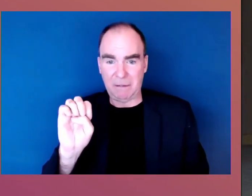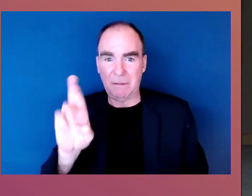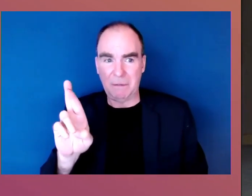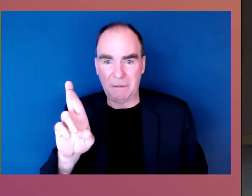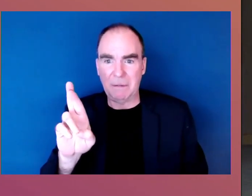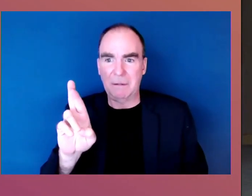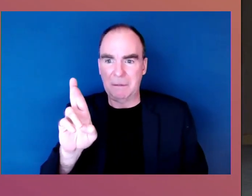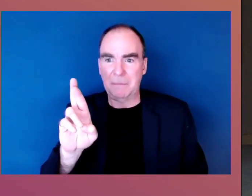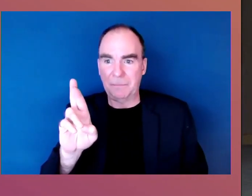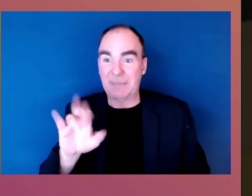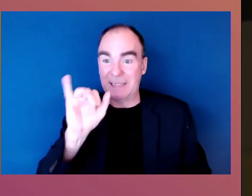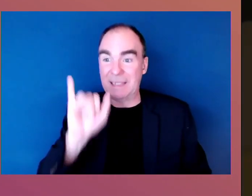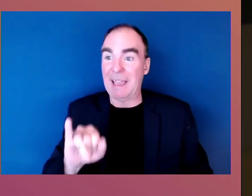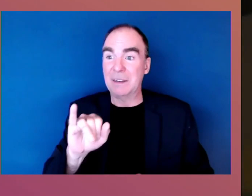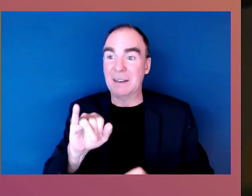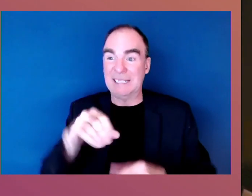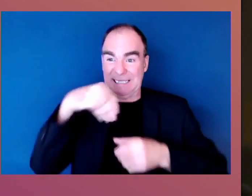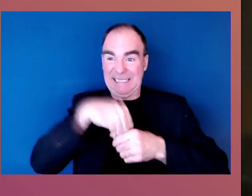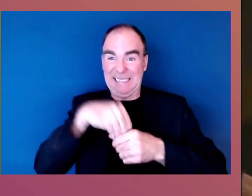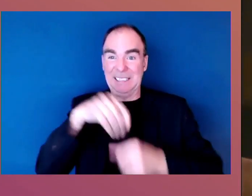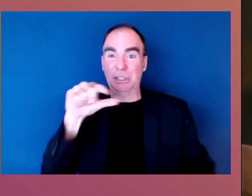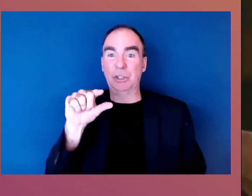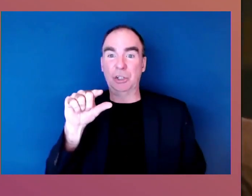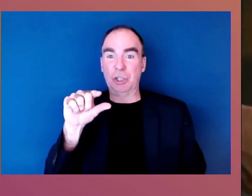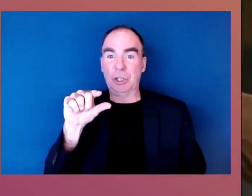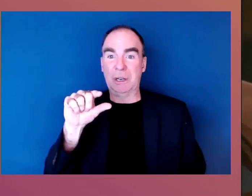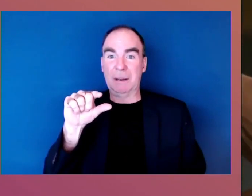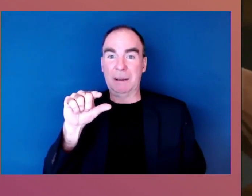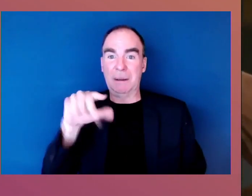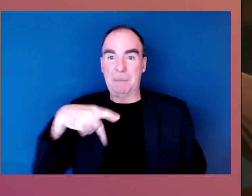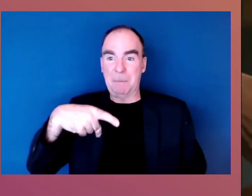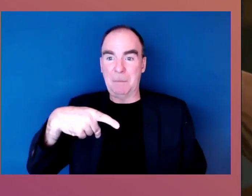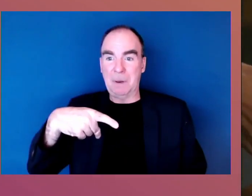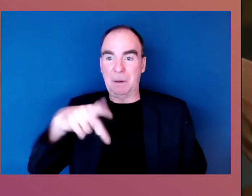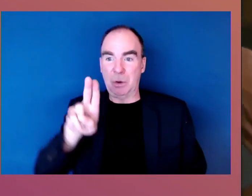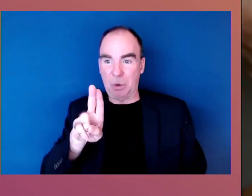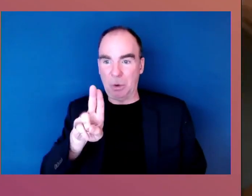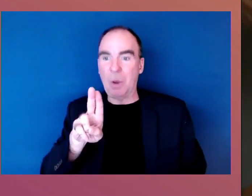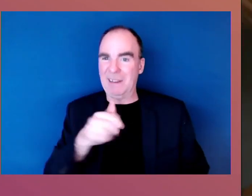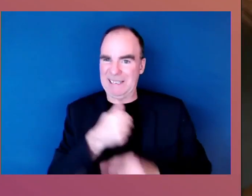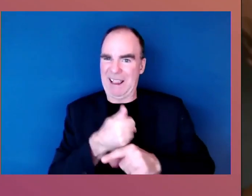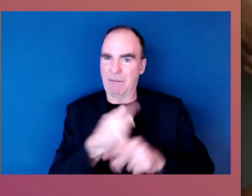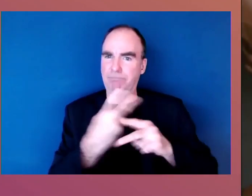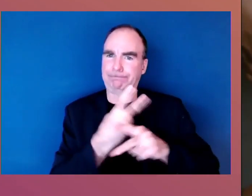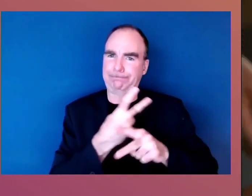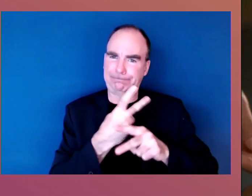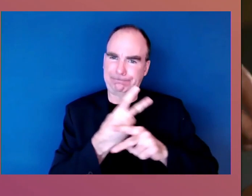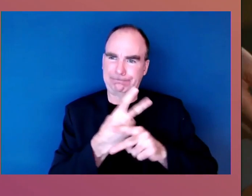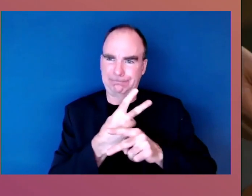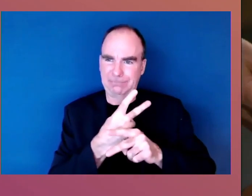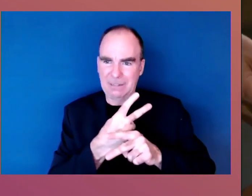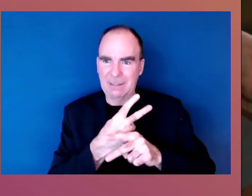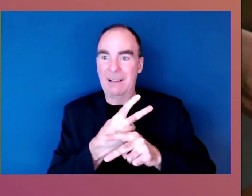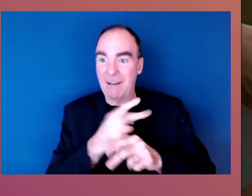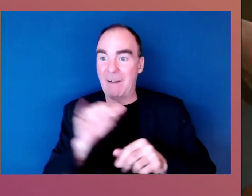processing. And here is a motor. So you can see motors selected by taking into